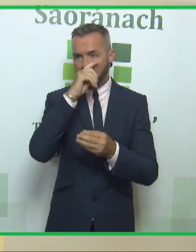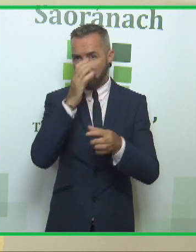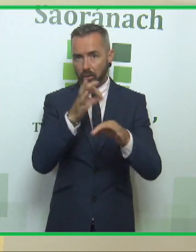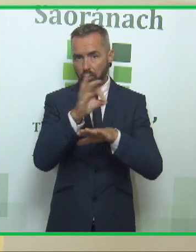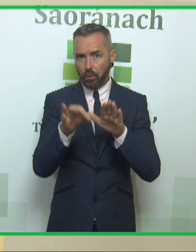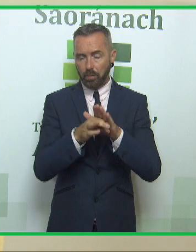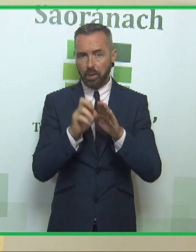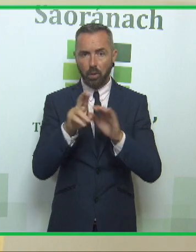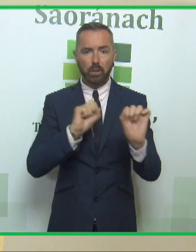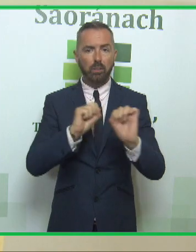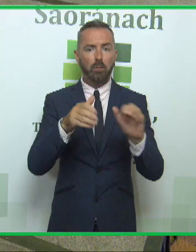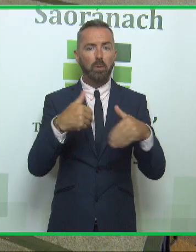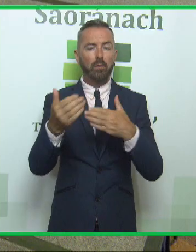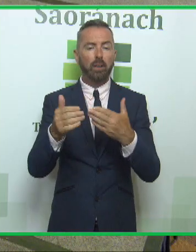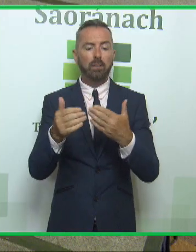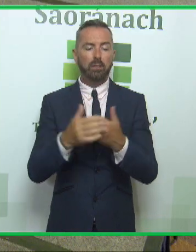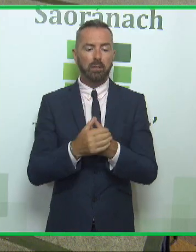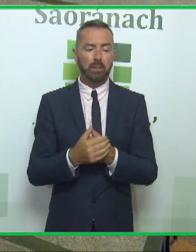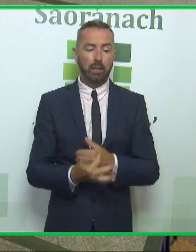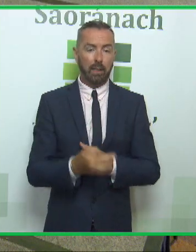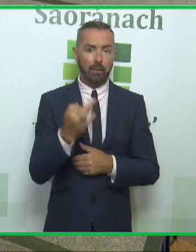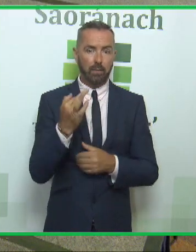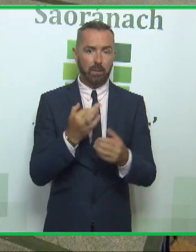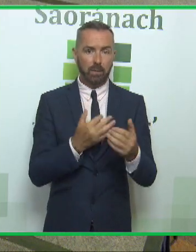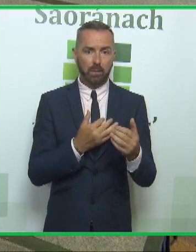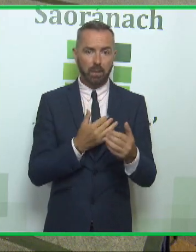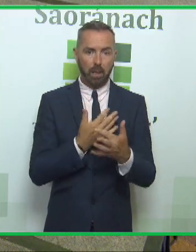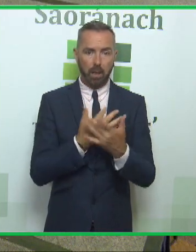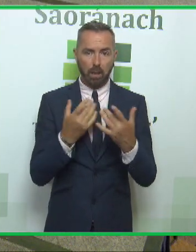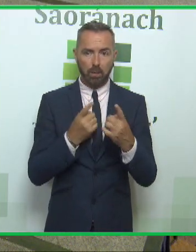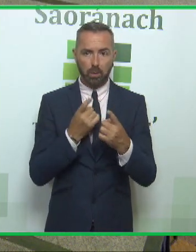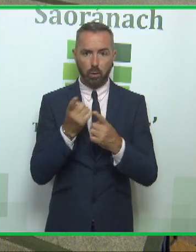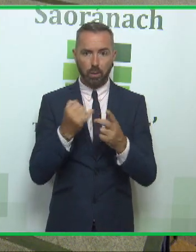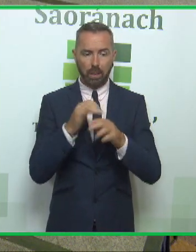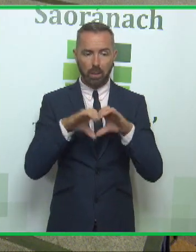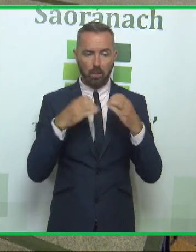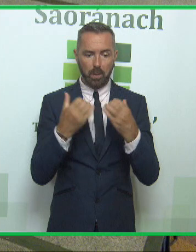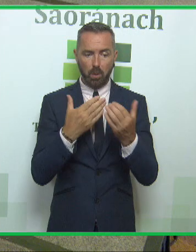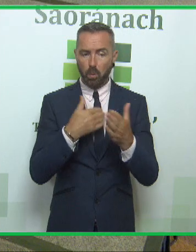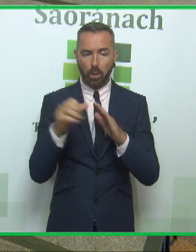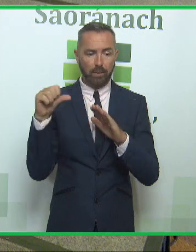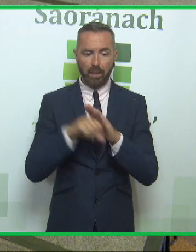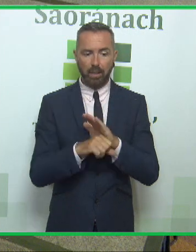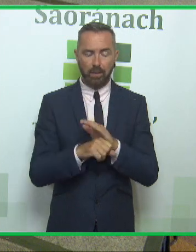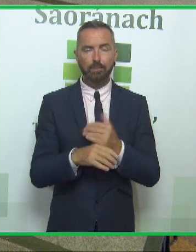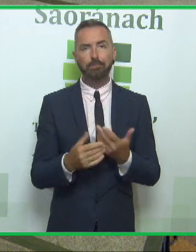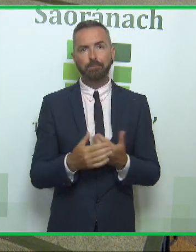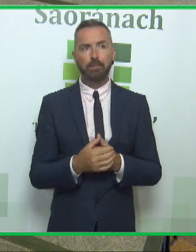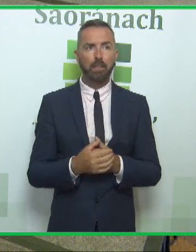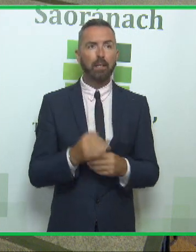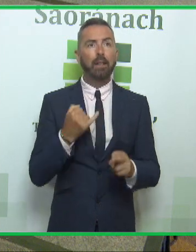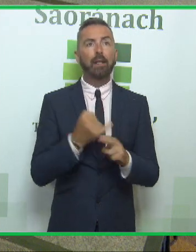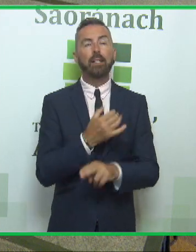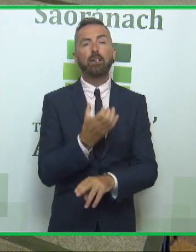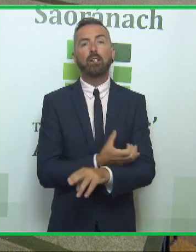You know, if there is so much being done on the ground, what is it that's... Well, there is in the continuum of care, what you were